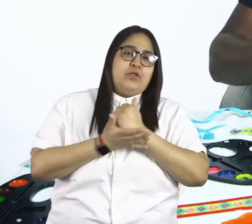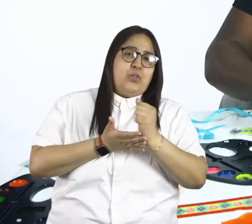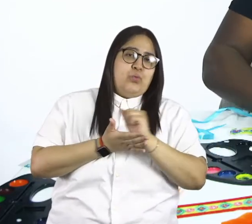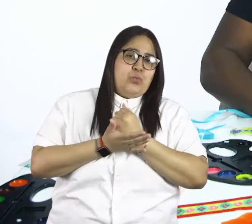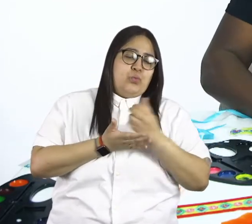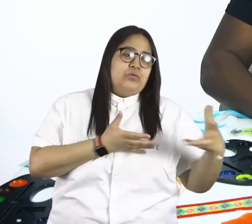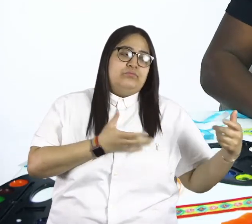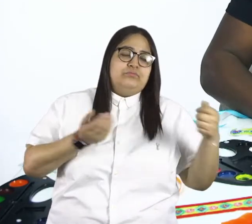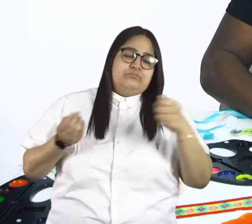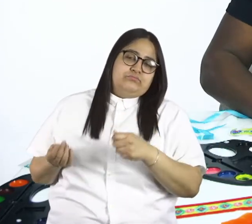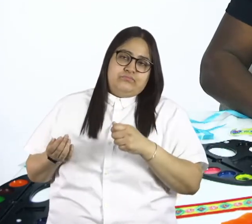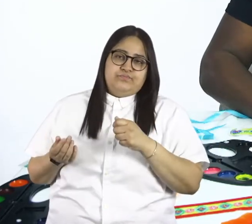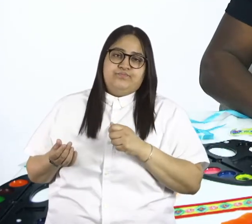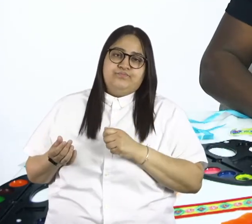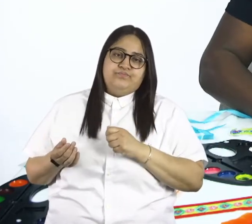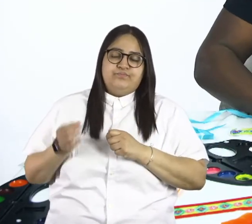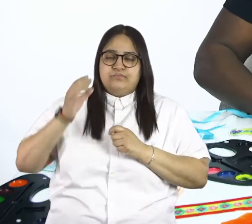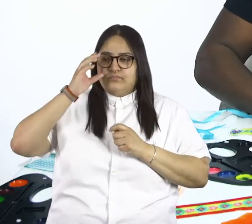and then we're just gonna